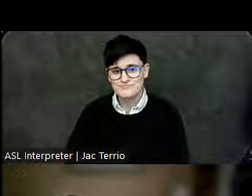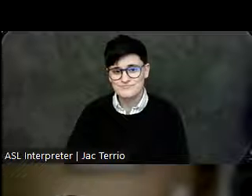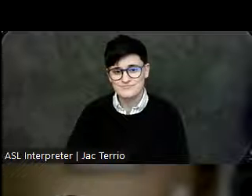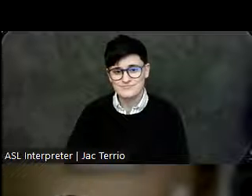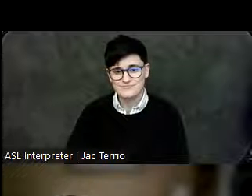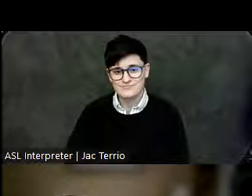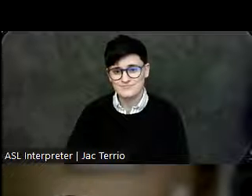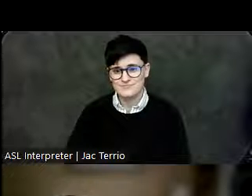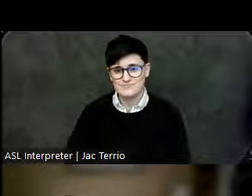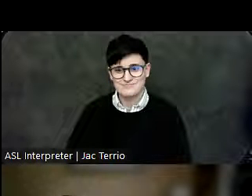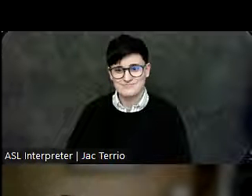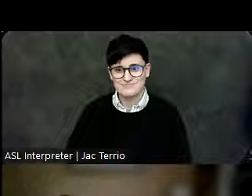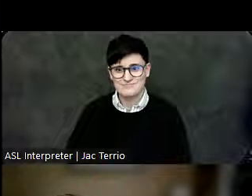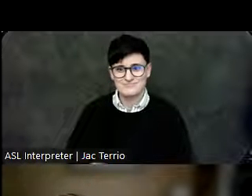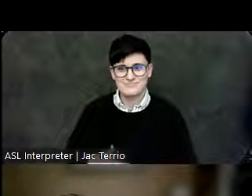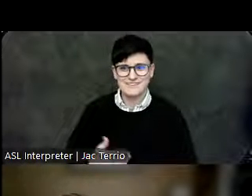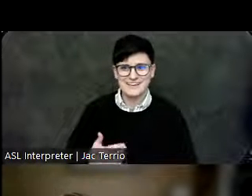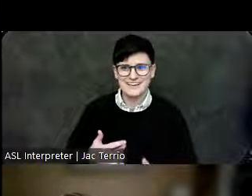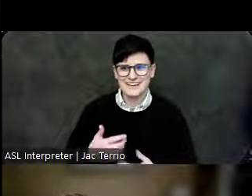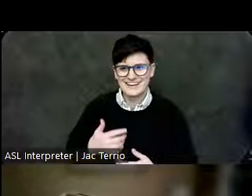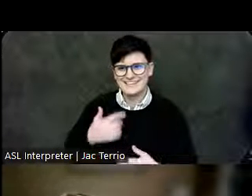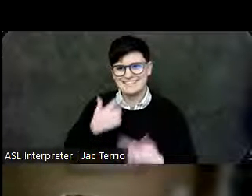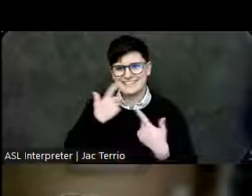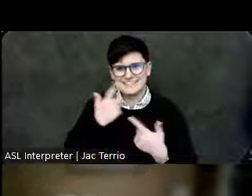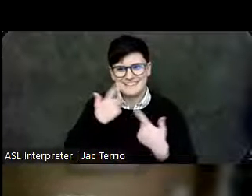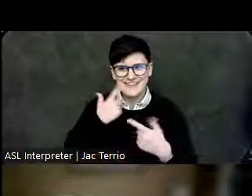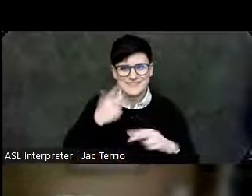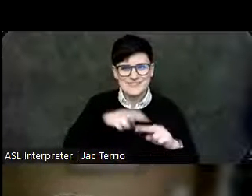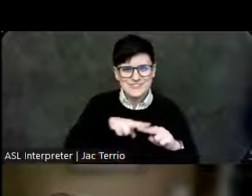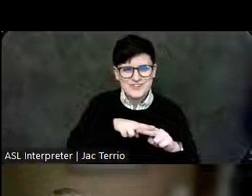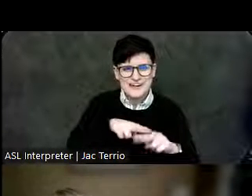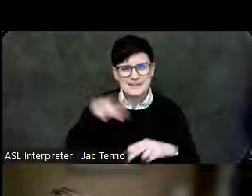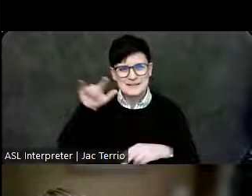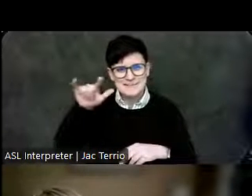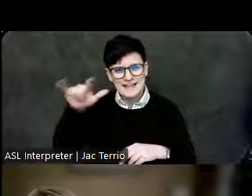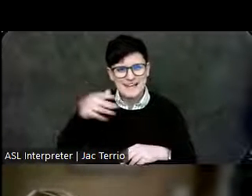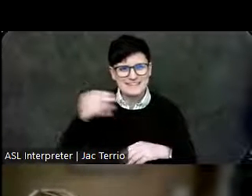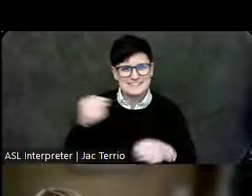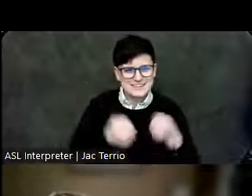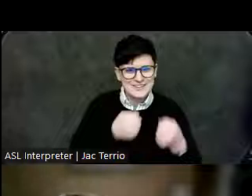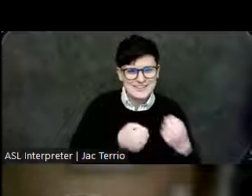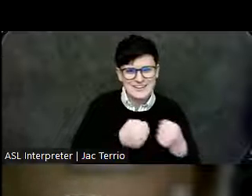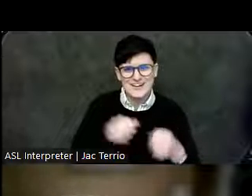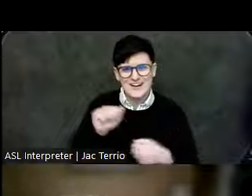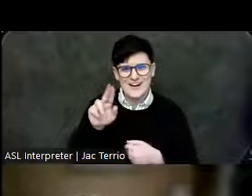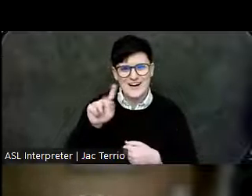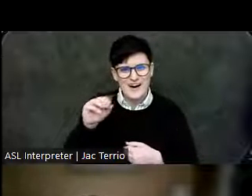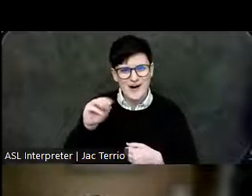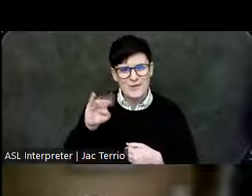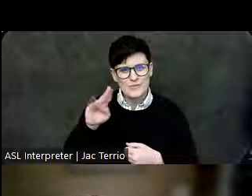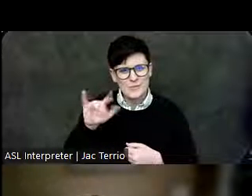Sort of trains, planes, and automobile. That should be our theme. I think that would be a good Yes. one.